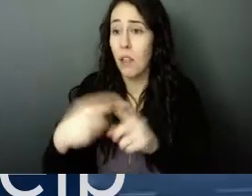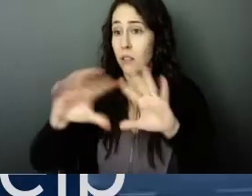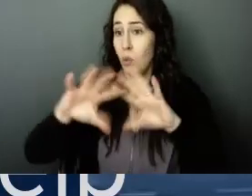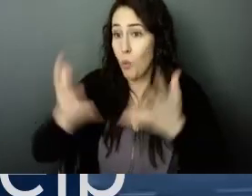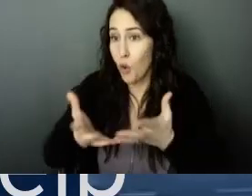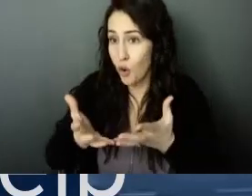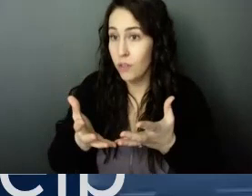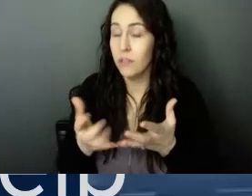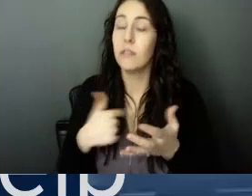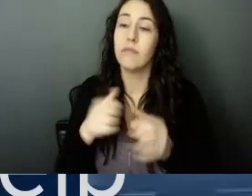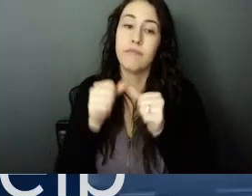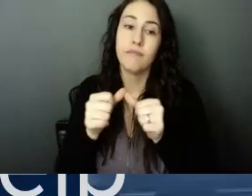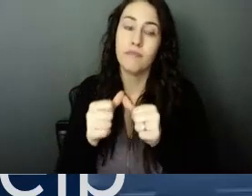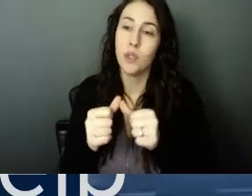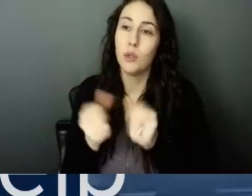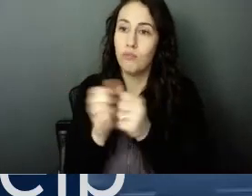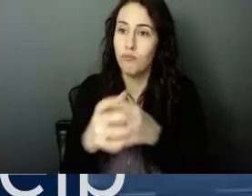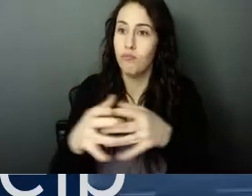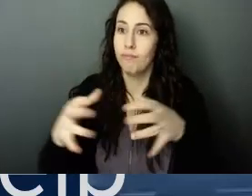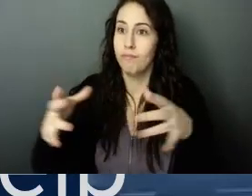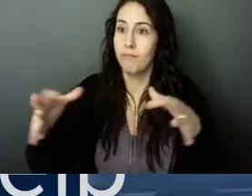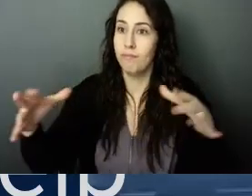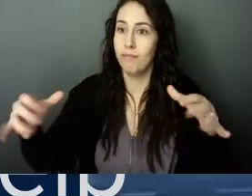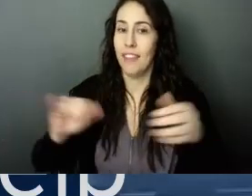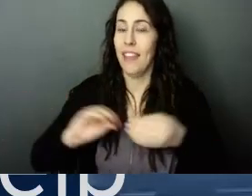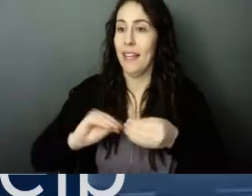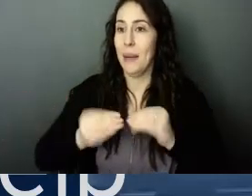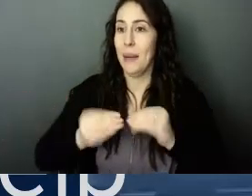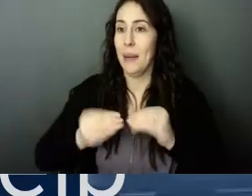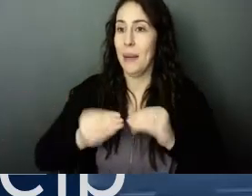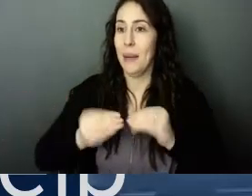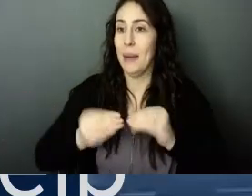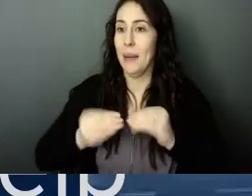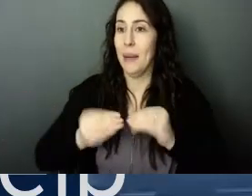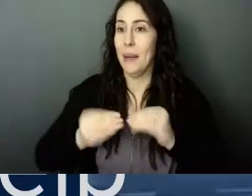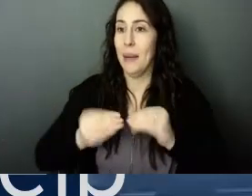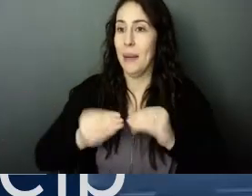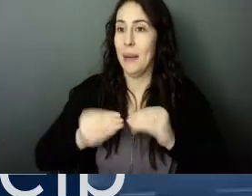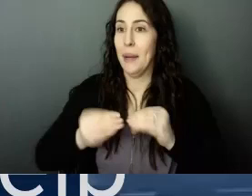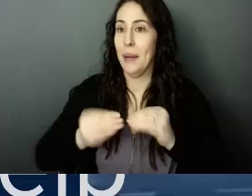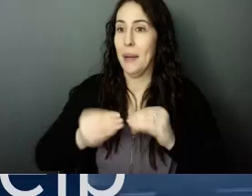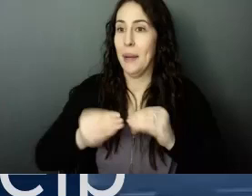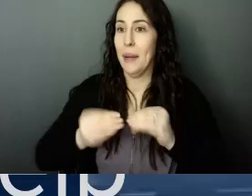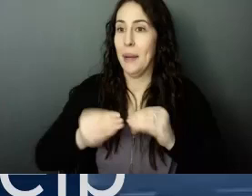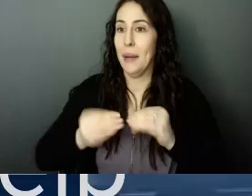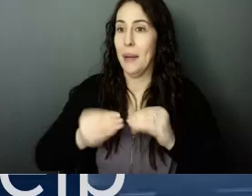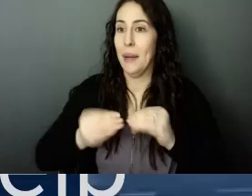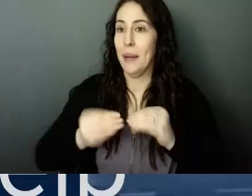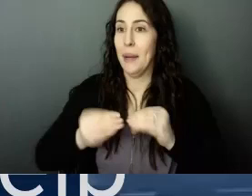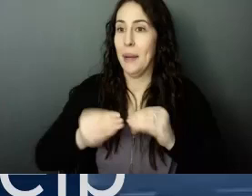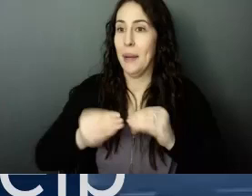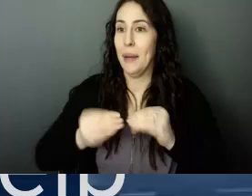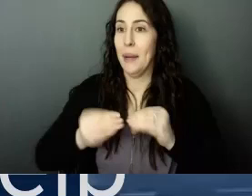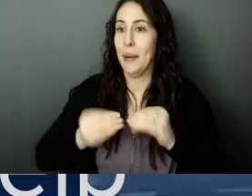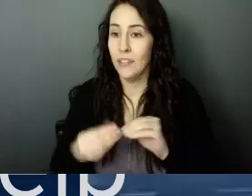grow that number as we expand kind of that search outside of the US. But